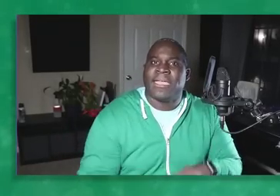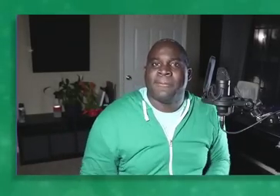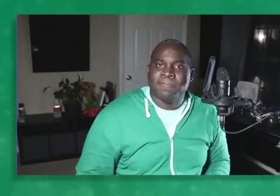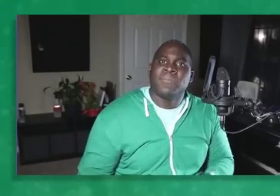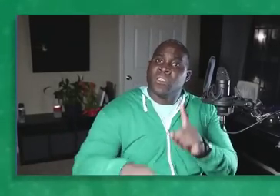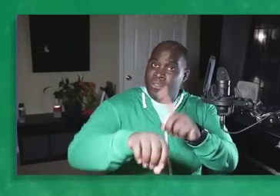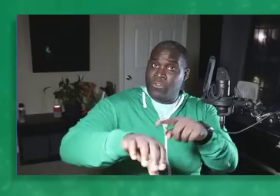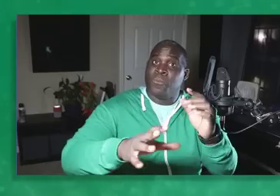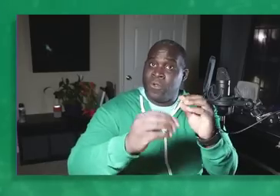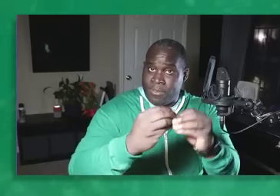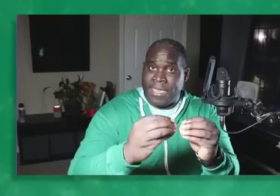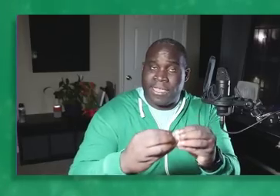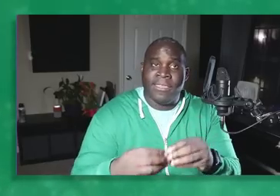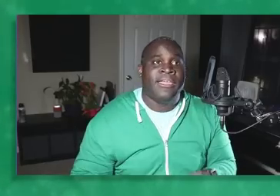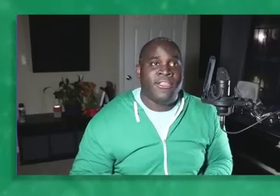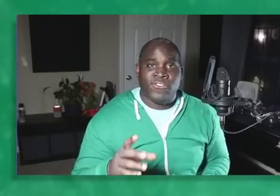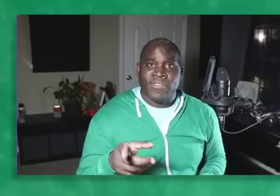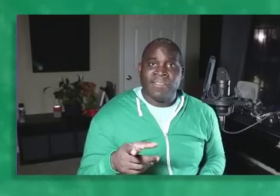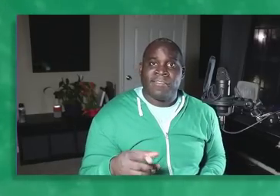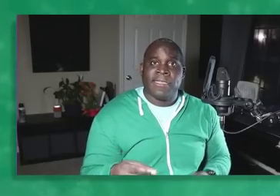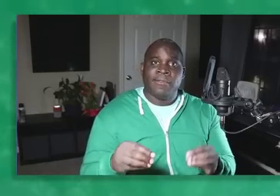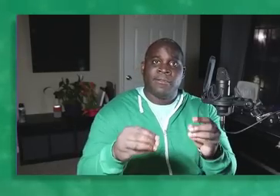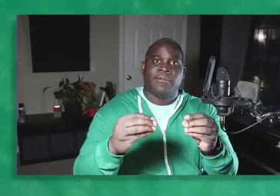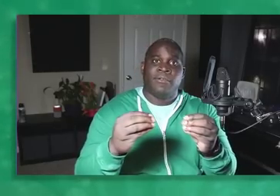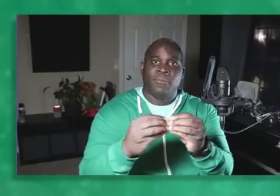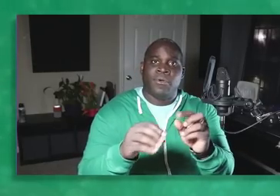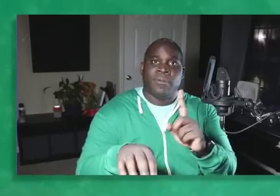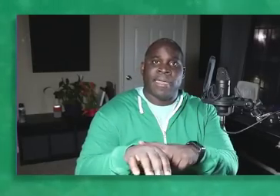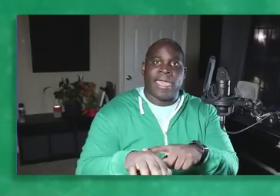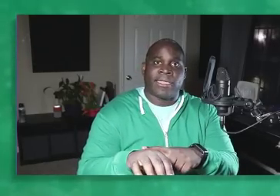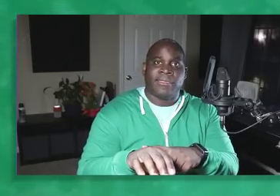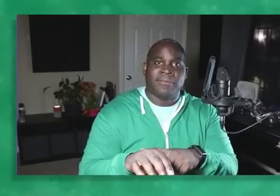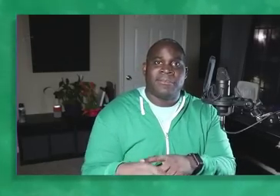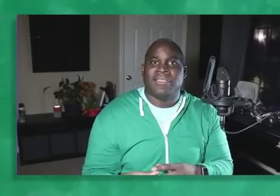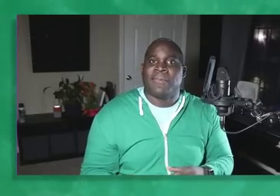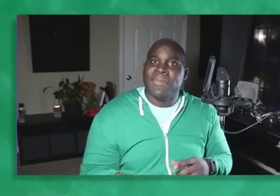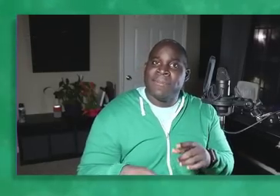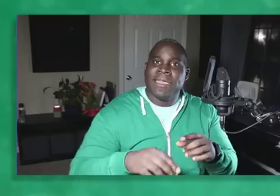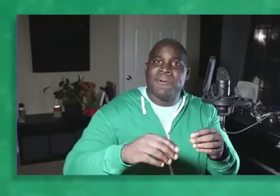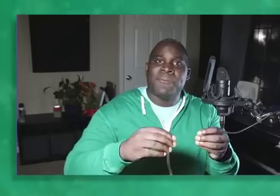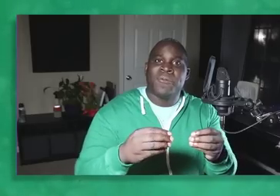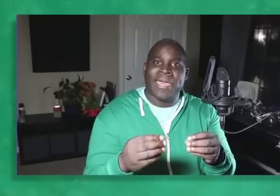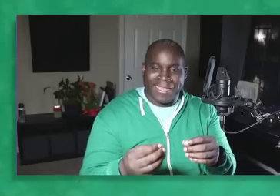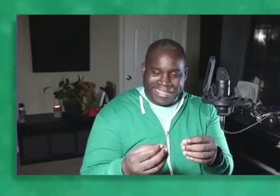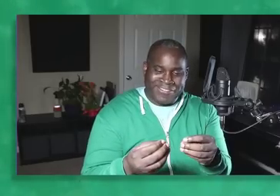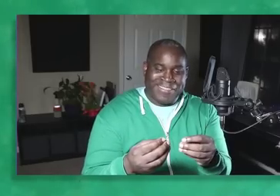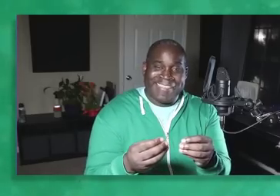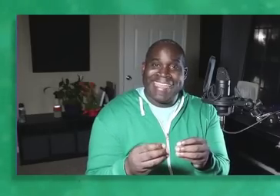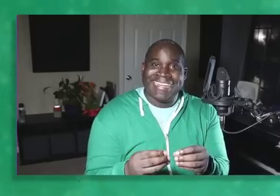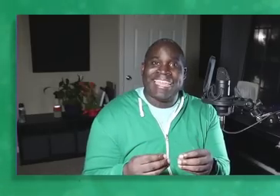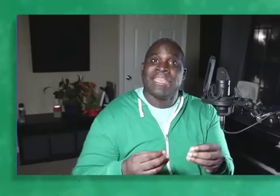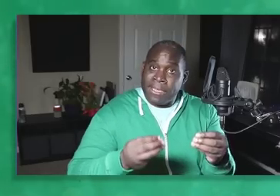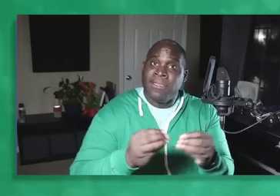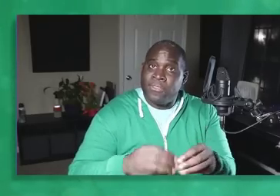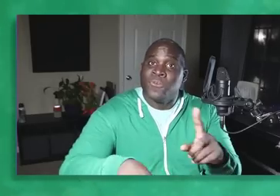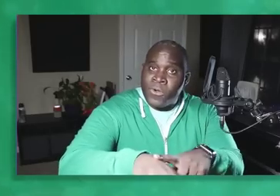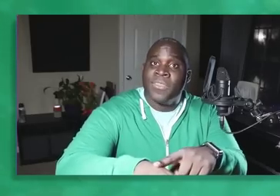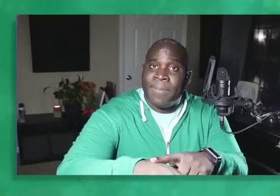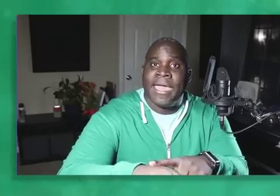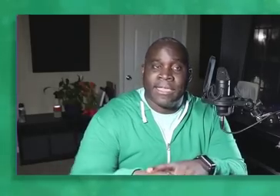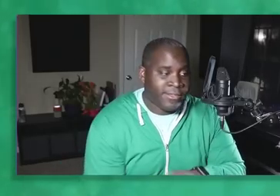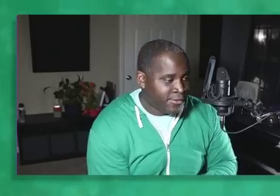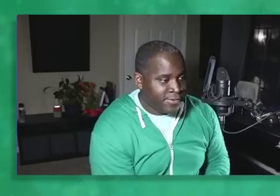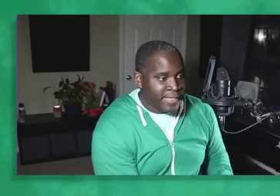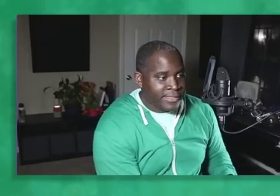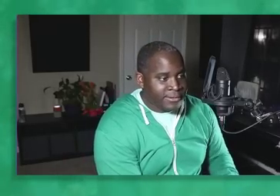on the back. There's more on the back. She's not saying more back. Like, baby, I want more back. She's saying, like, there's more